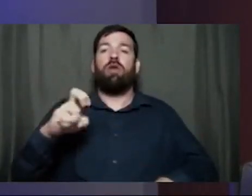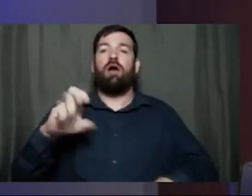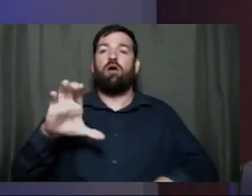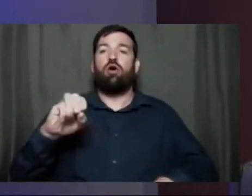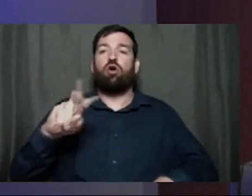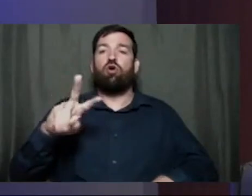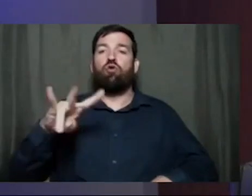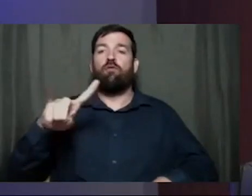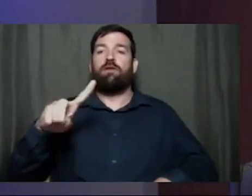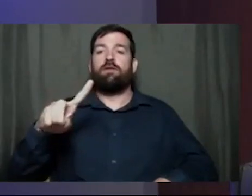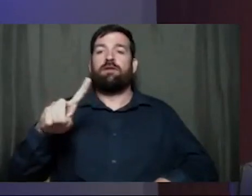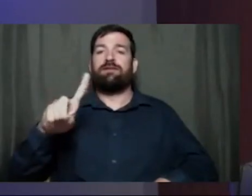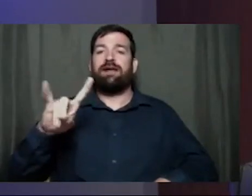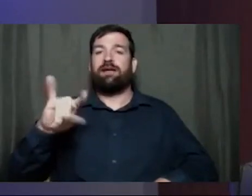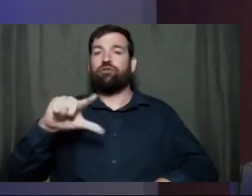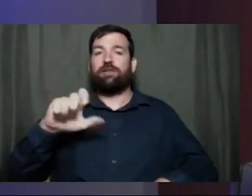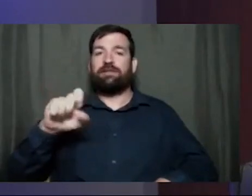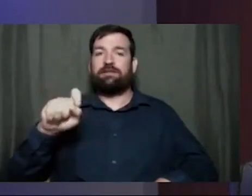URL is